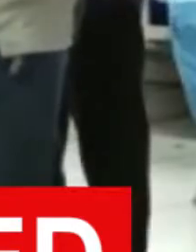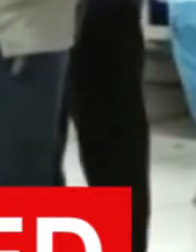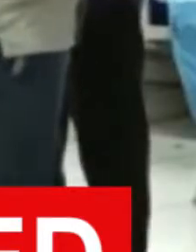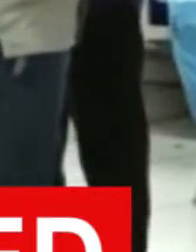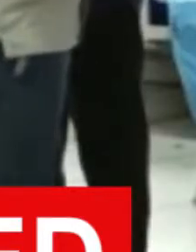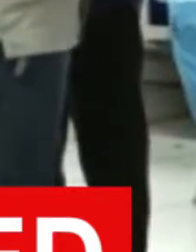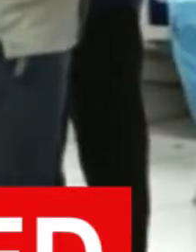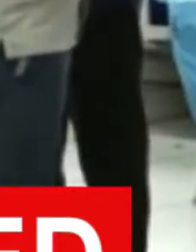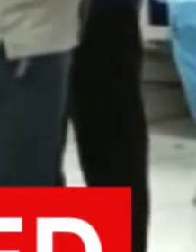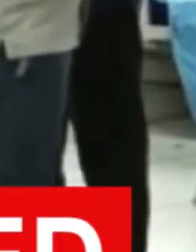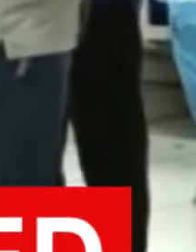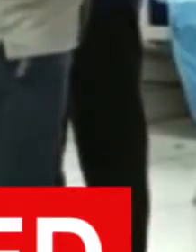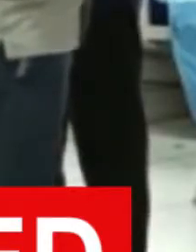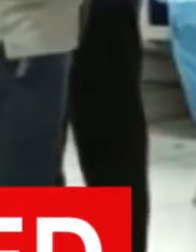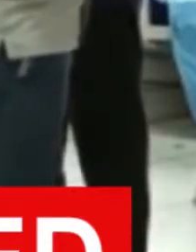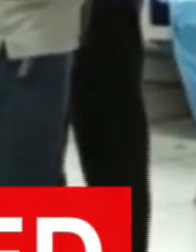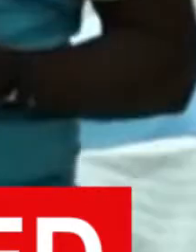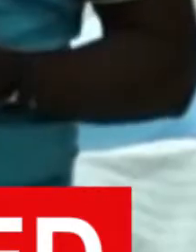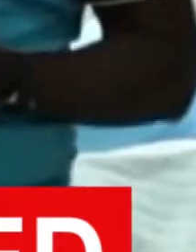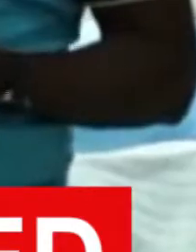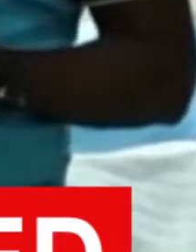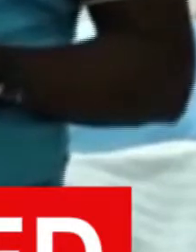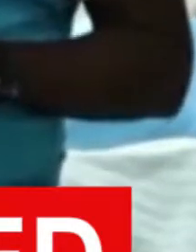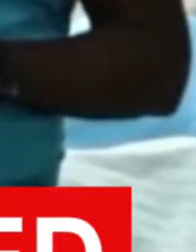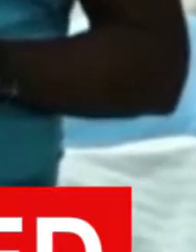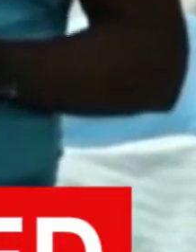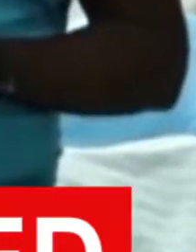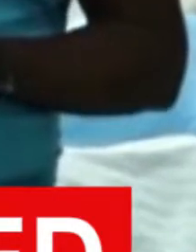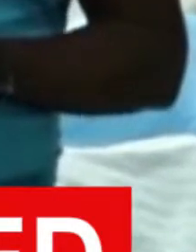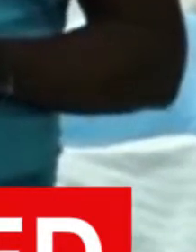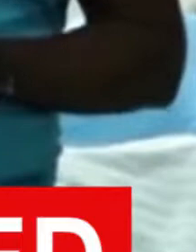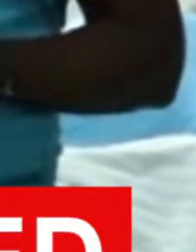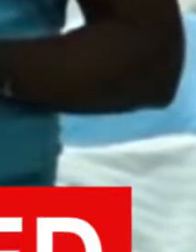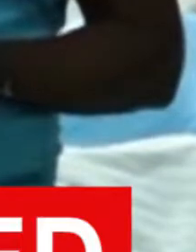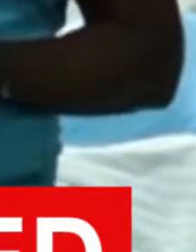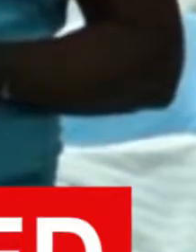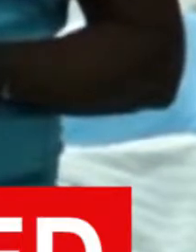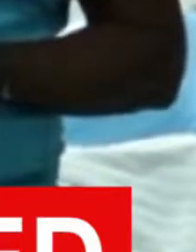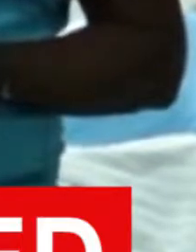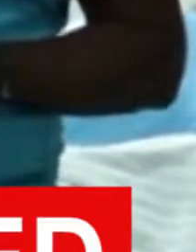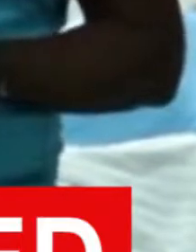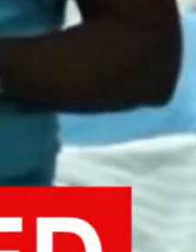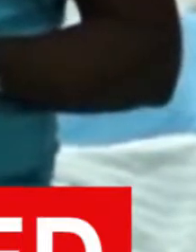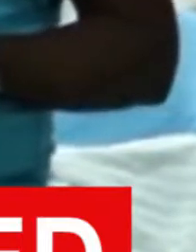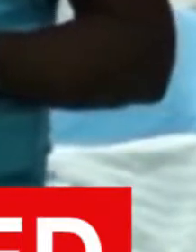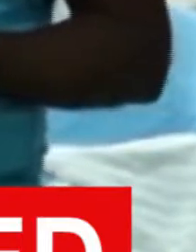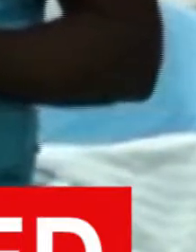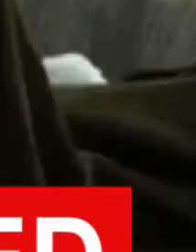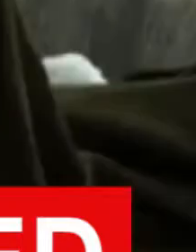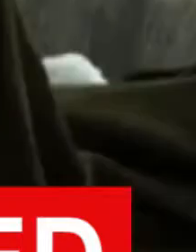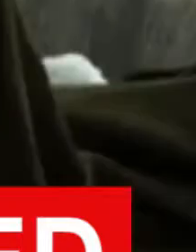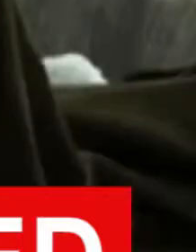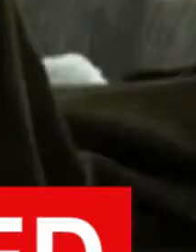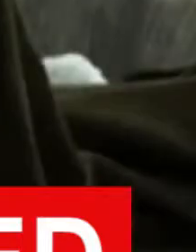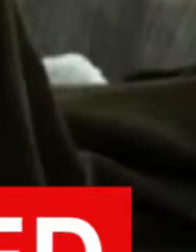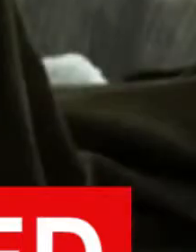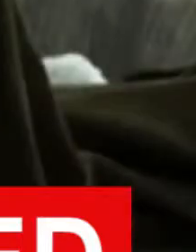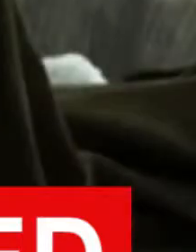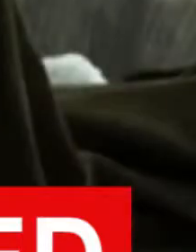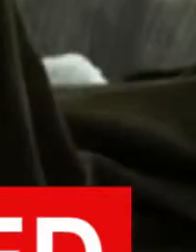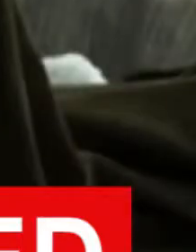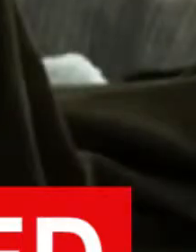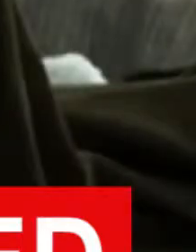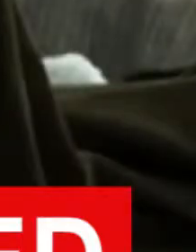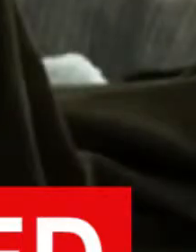Mnamo saa 9 tulipokea wagonjwa 8 ambao inasemekana walikuwa raia wa Komoro ambao